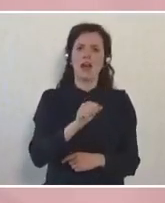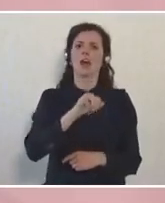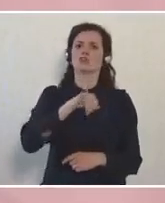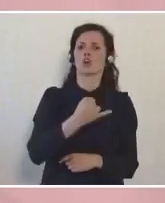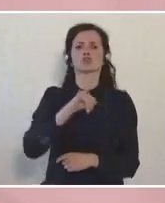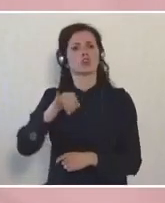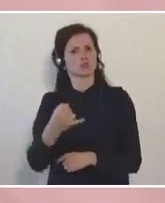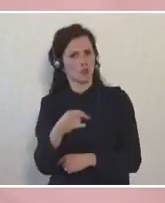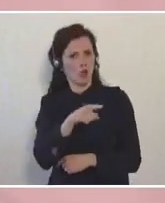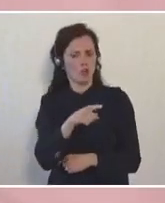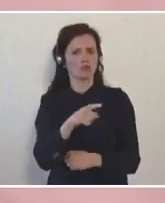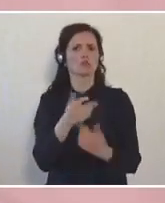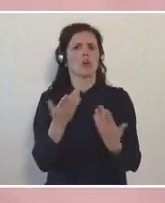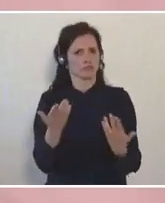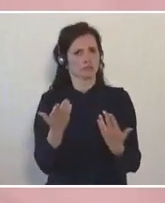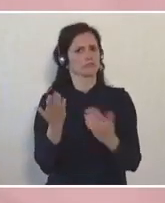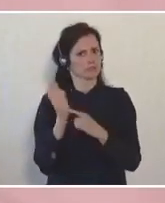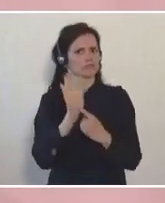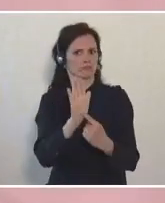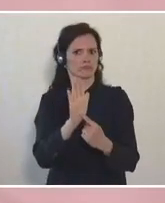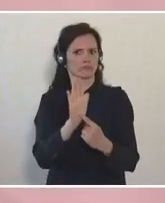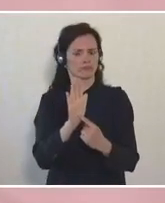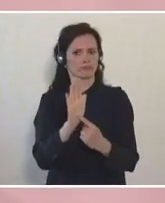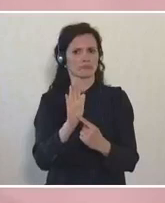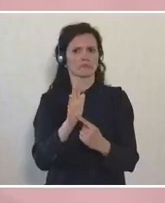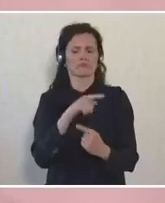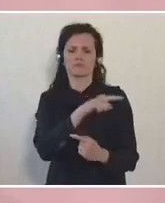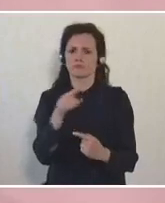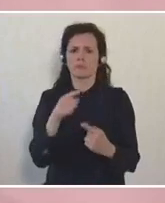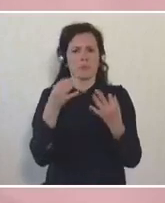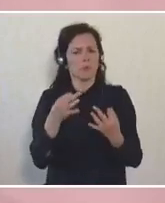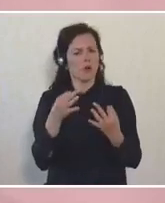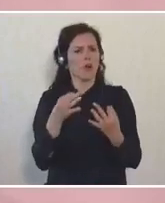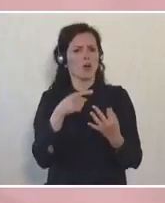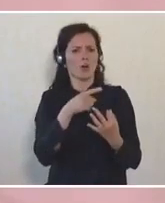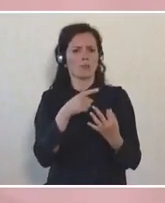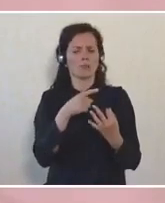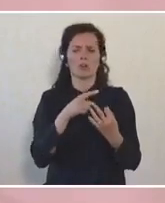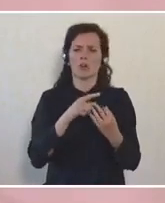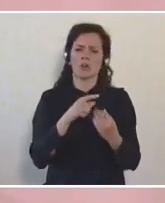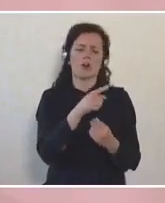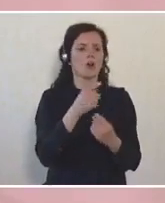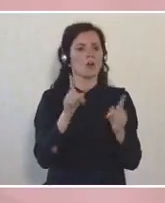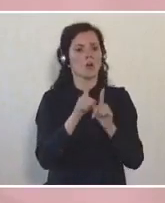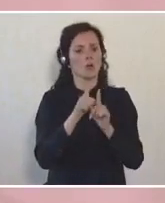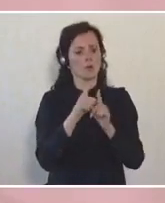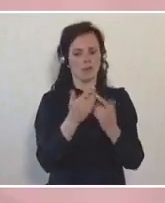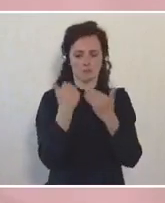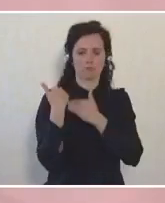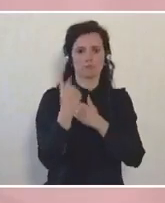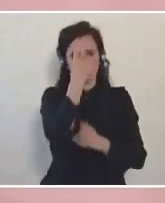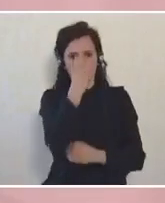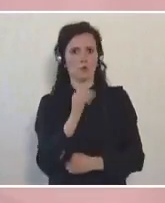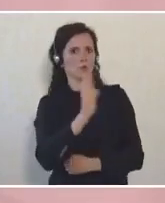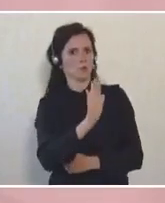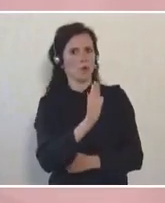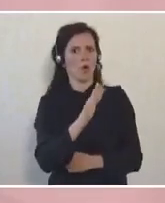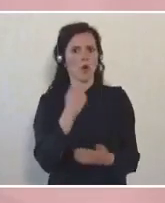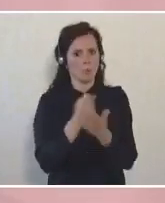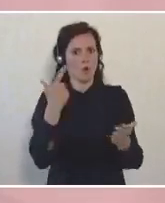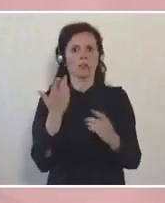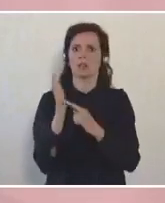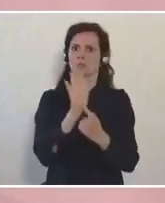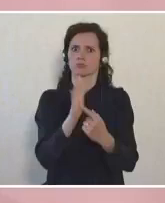whole reputation to this. It's a very, very important move that really will change the landscape,